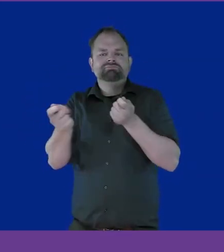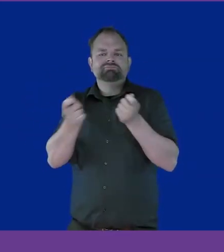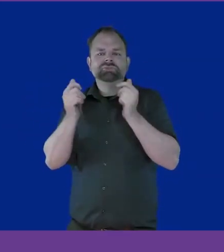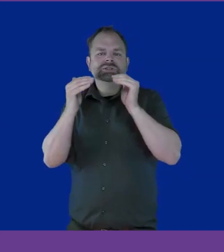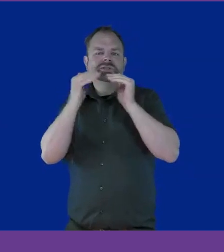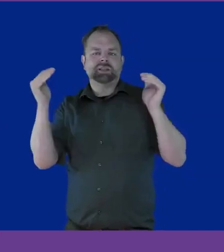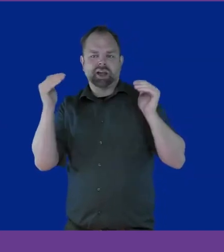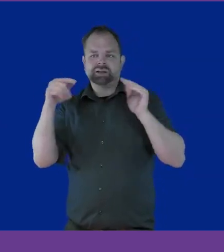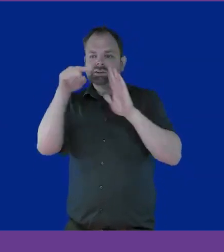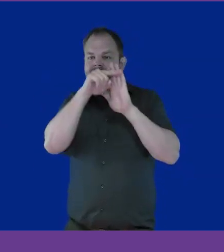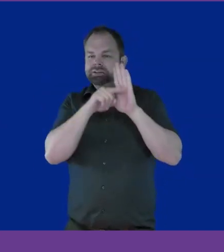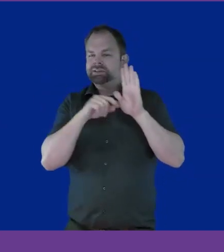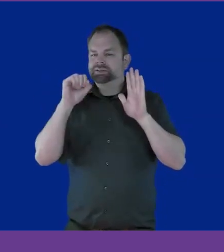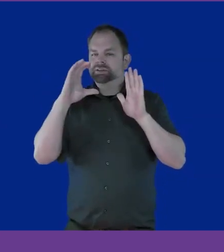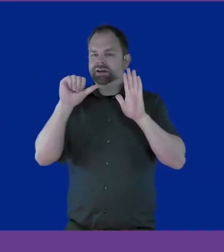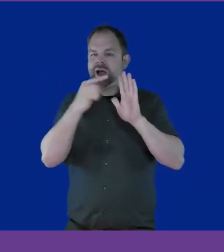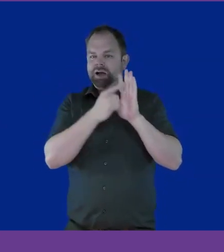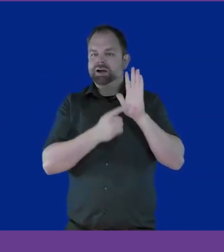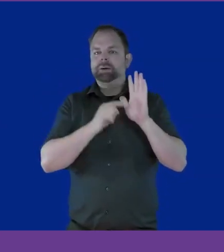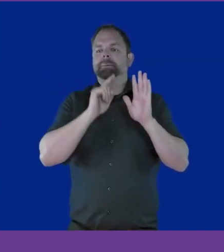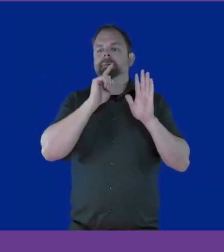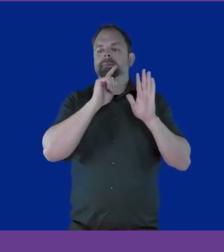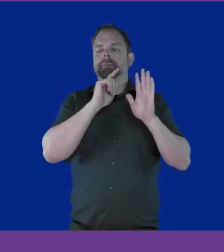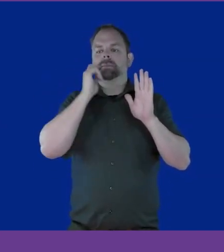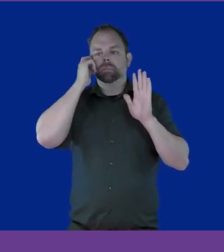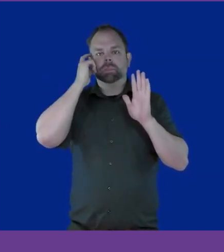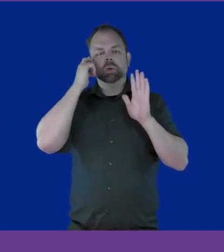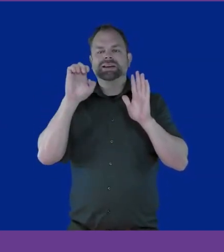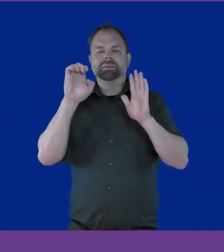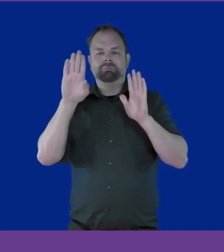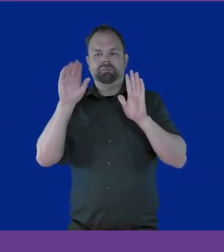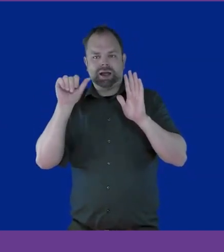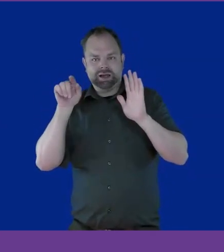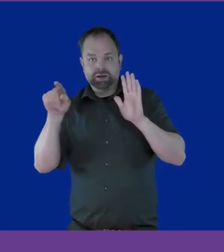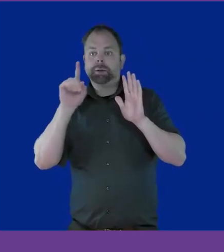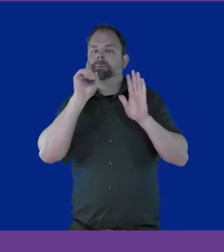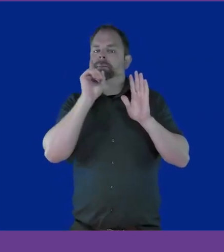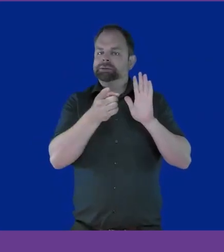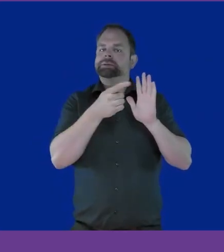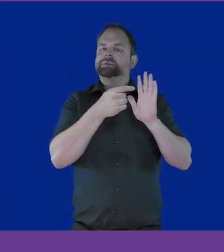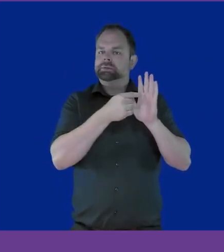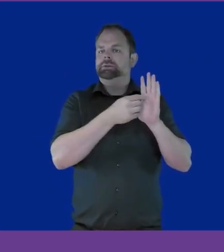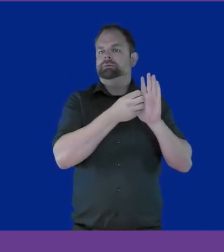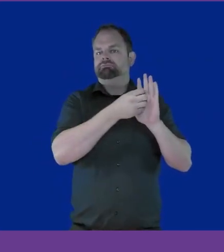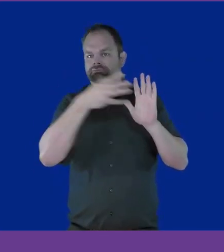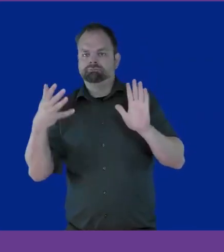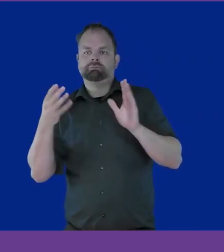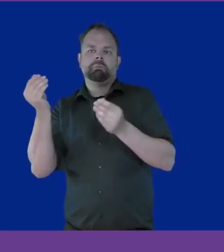frameworks, GDPR and the European Accessibility Act, will have to be taken into account. Thank you very much.